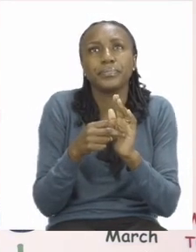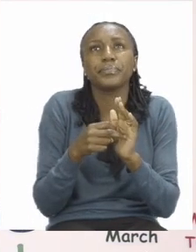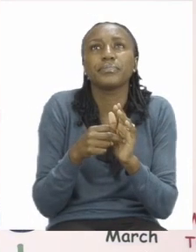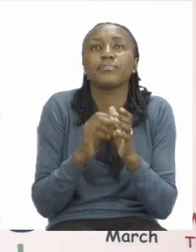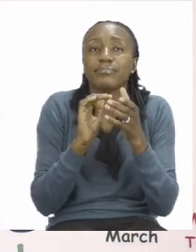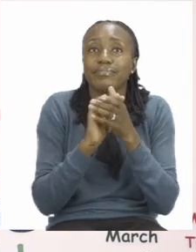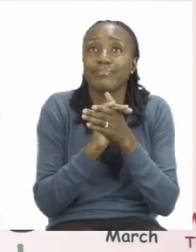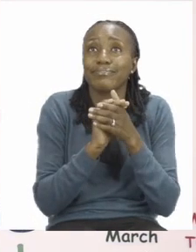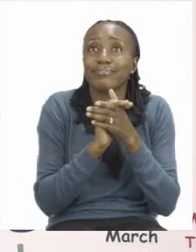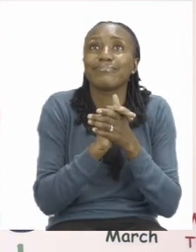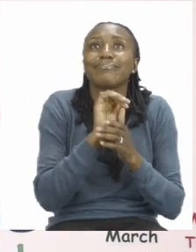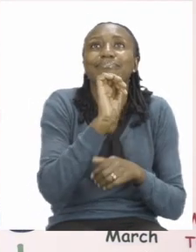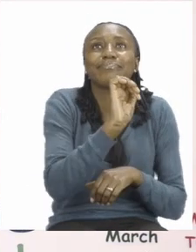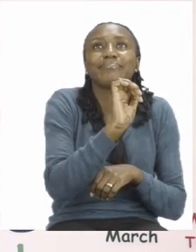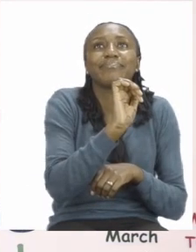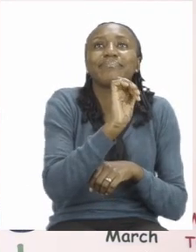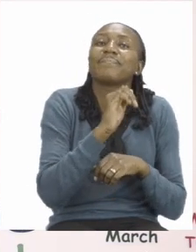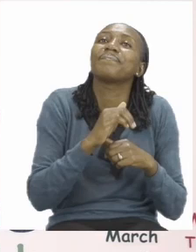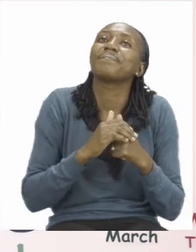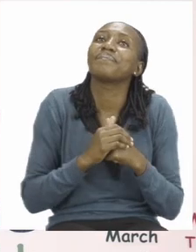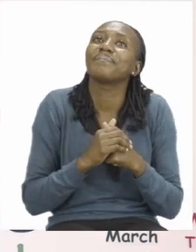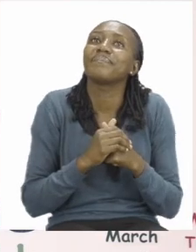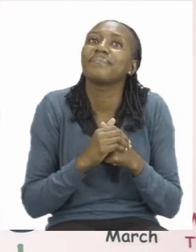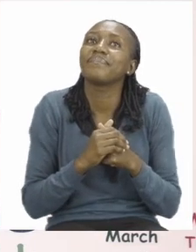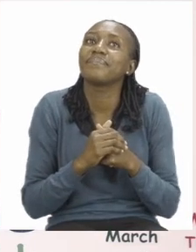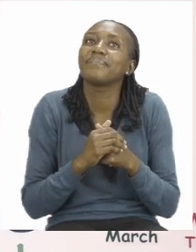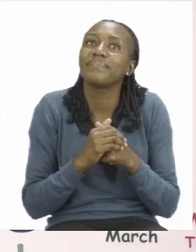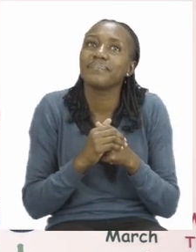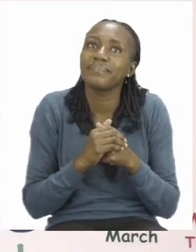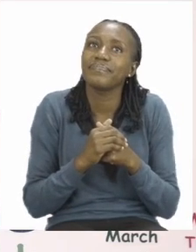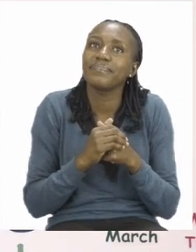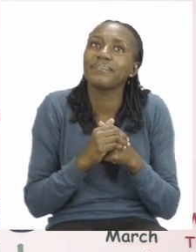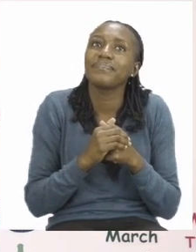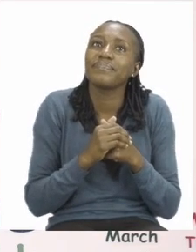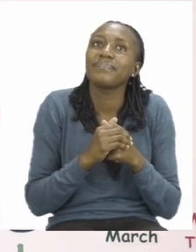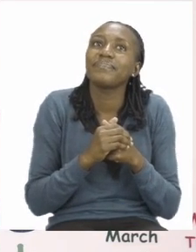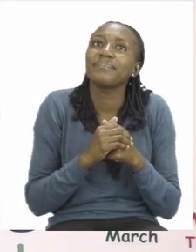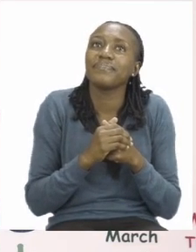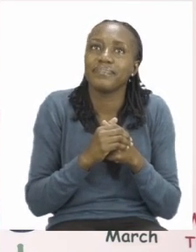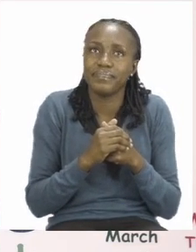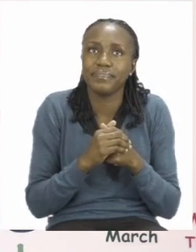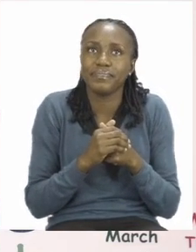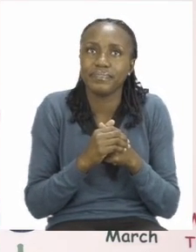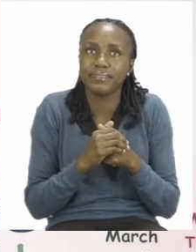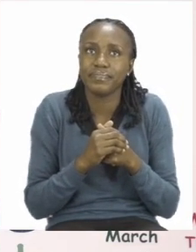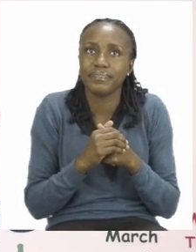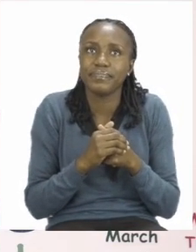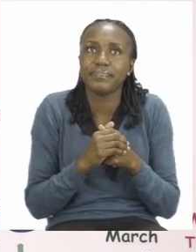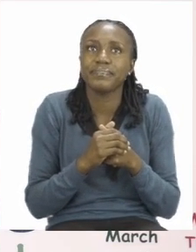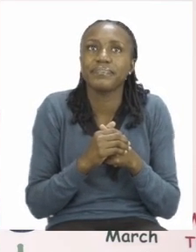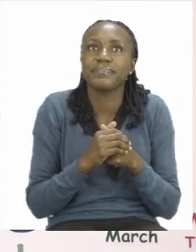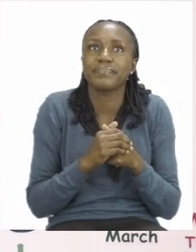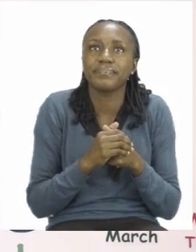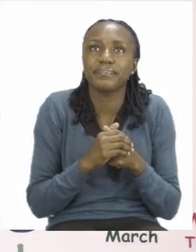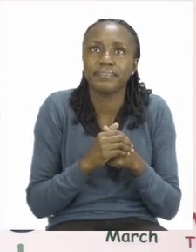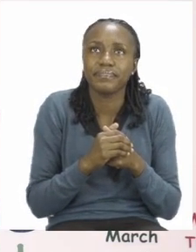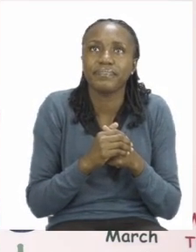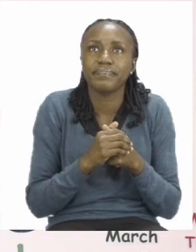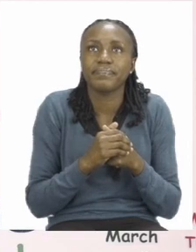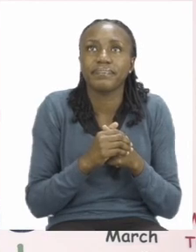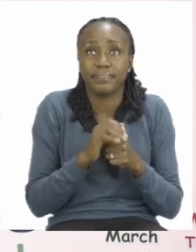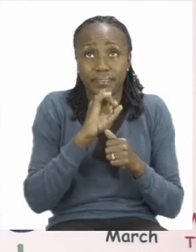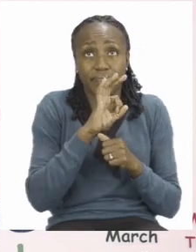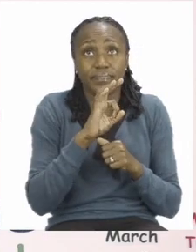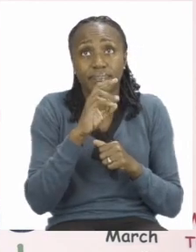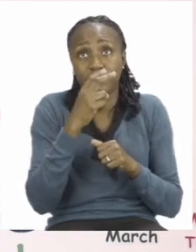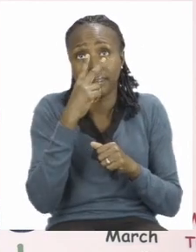99. All of those are his friends. So once we get a 10, we only put a 1 to show that this is one of